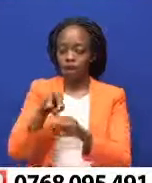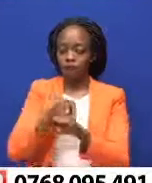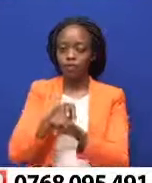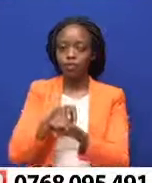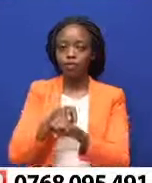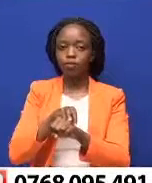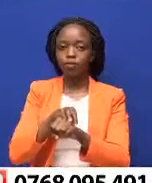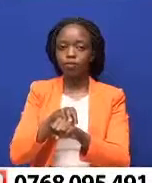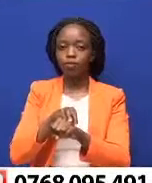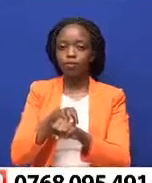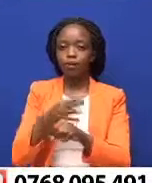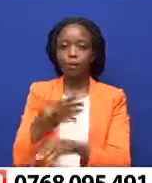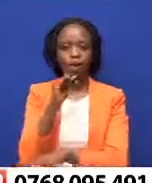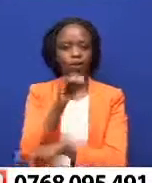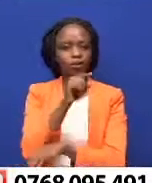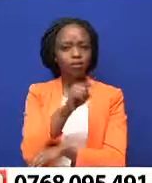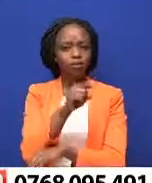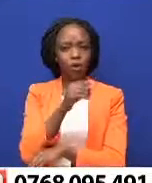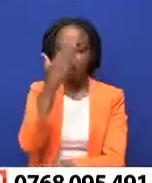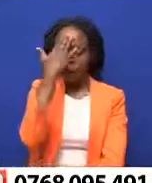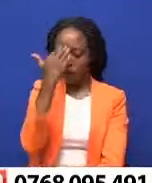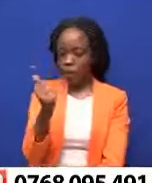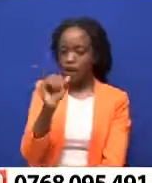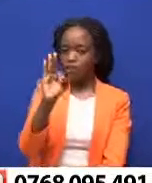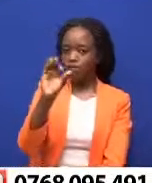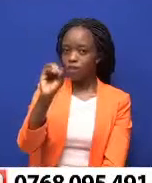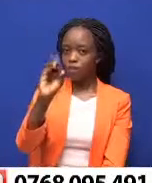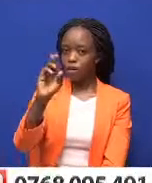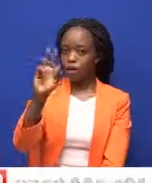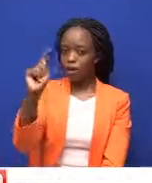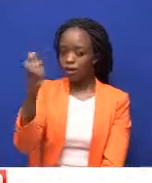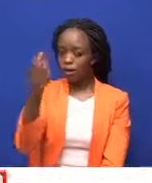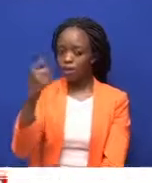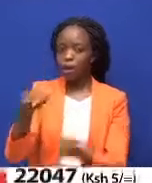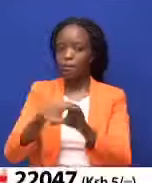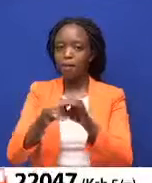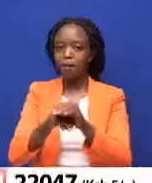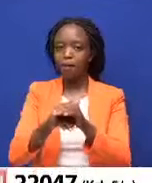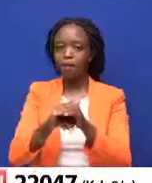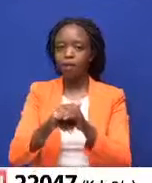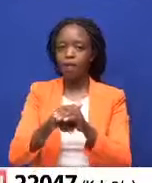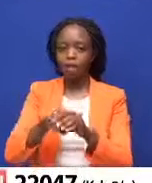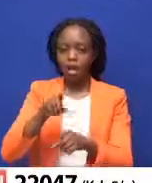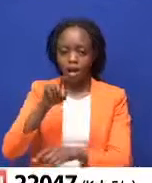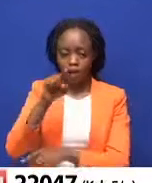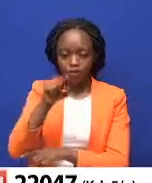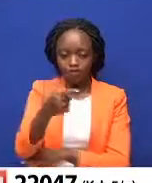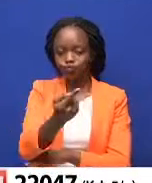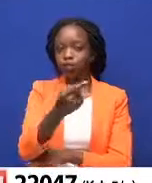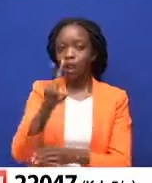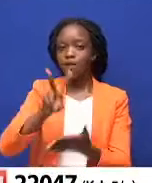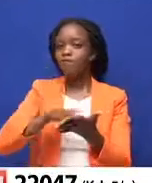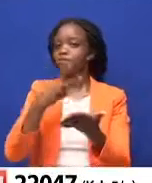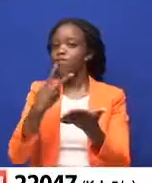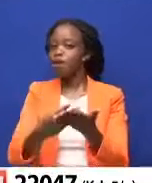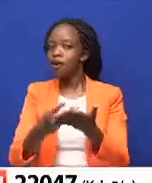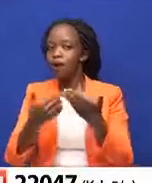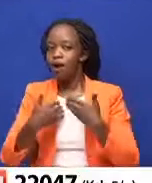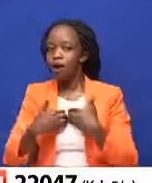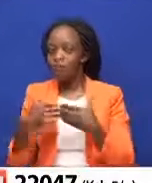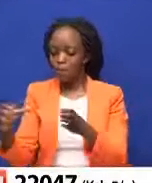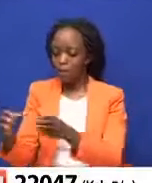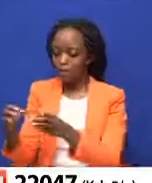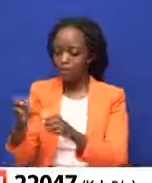Let me ask you, why are Ford Kenya party members then accusing the party leader of failing to make the party a